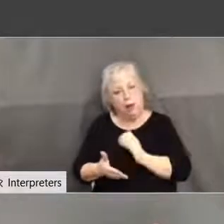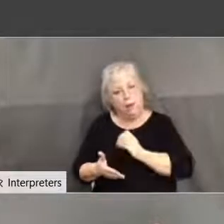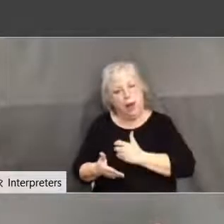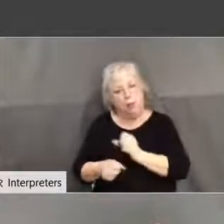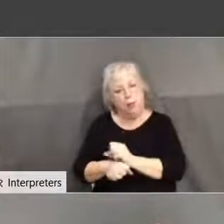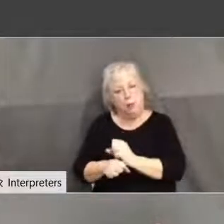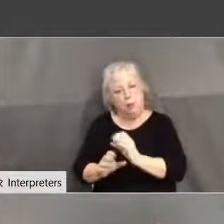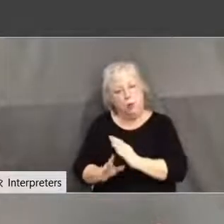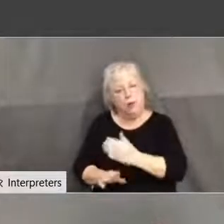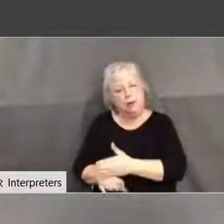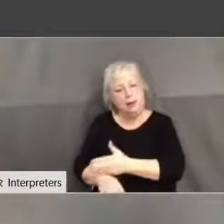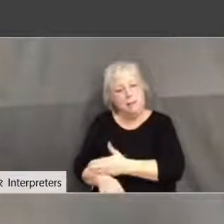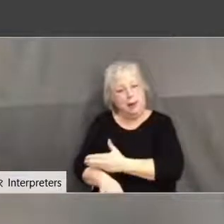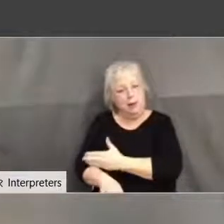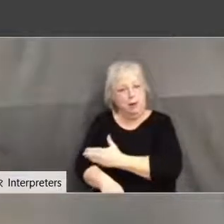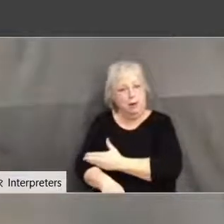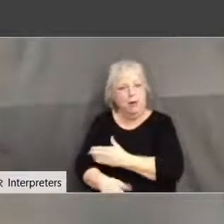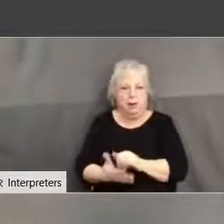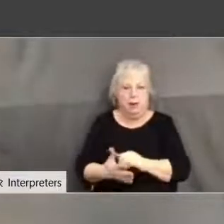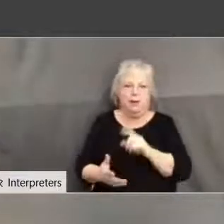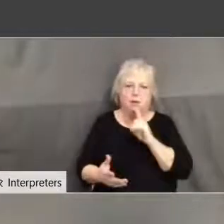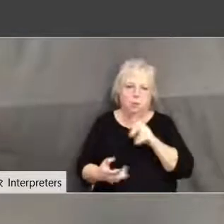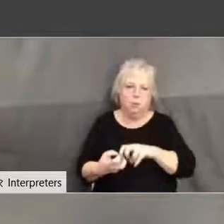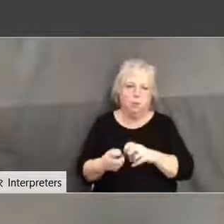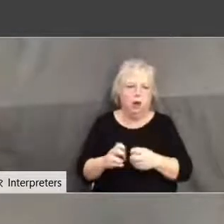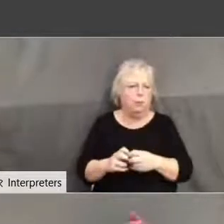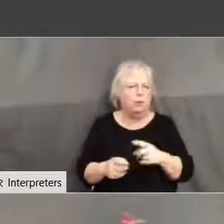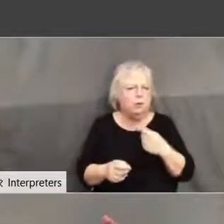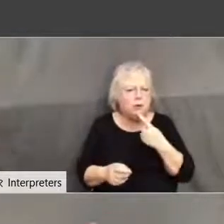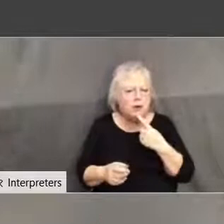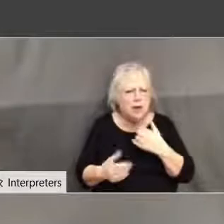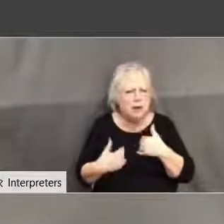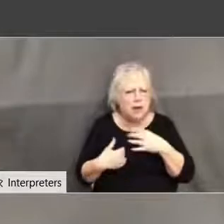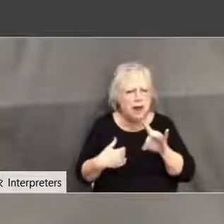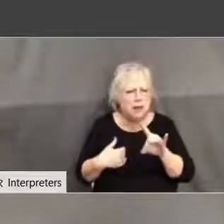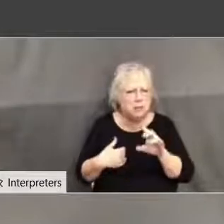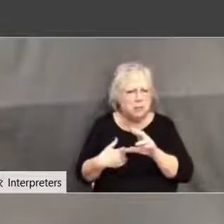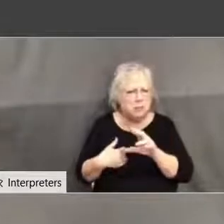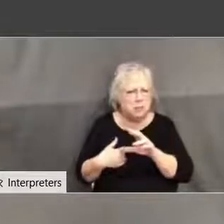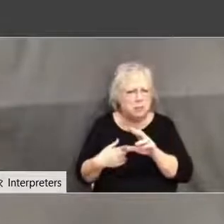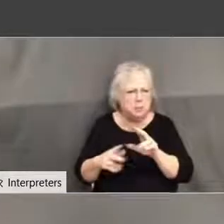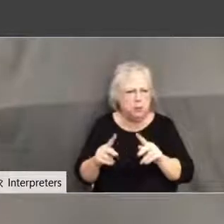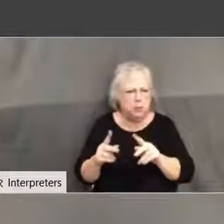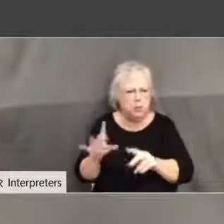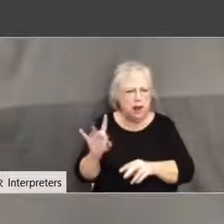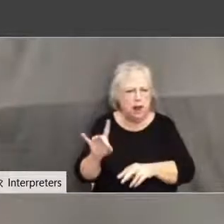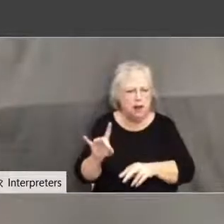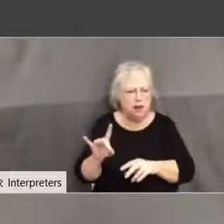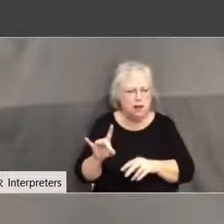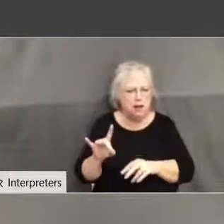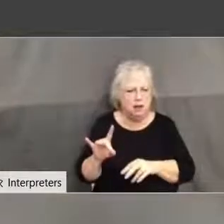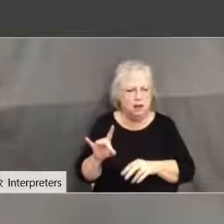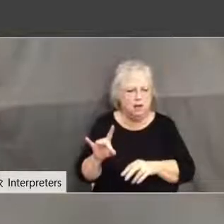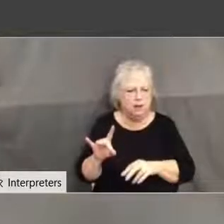And that's a real problem. I mean, you said there's, 8 people that spent